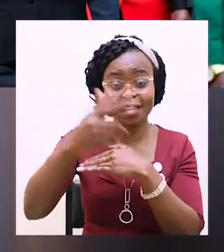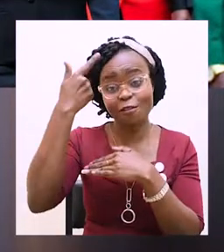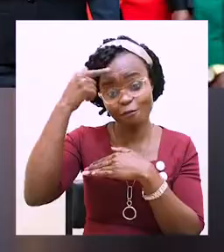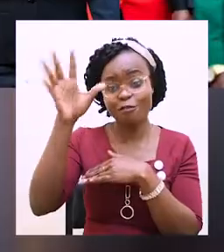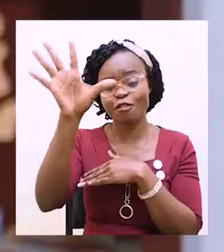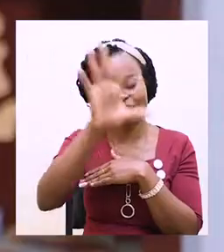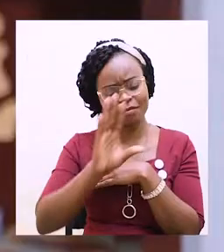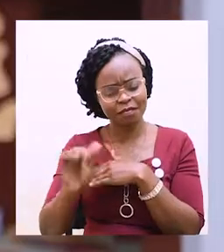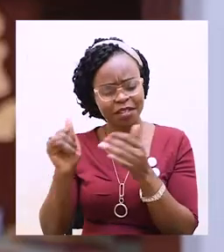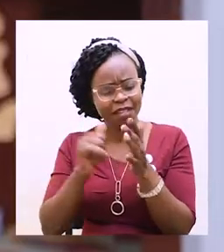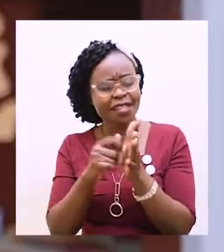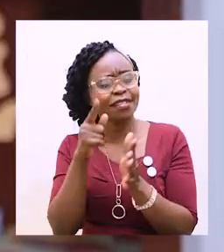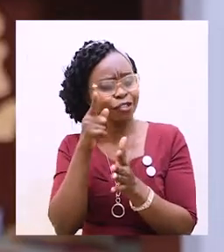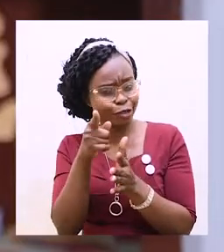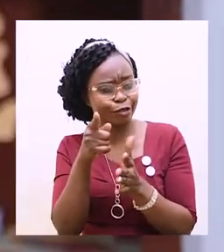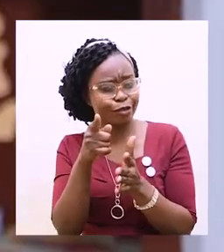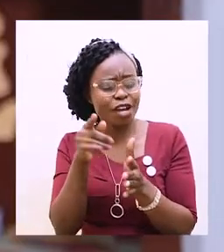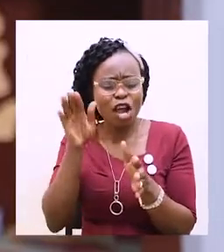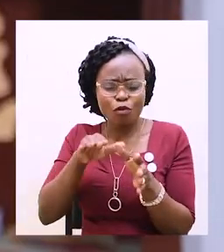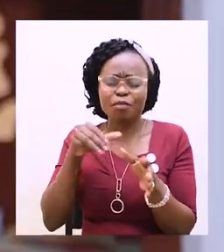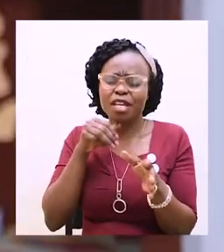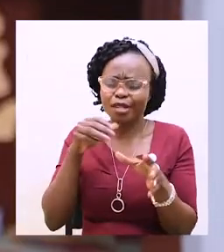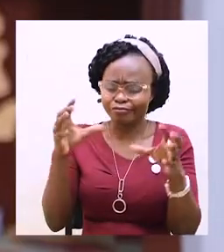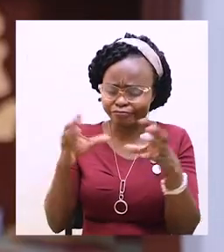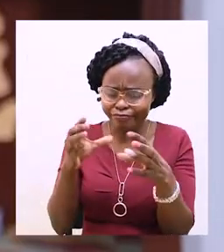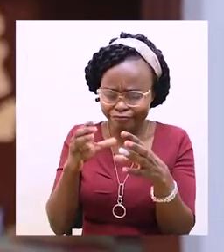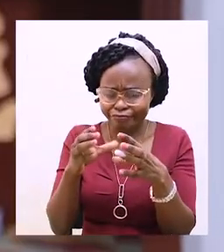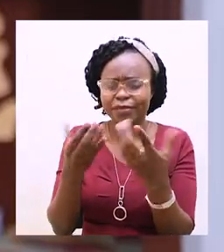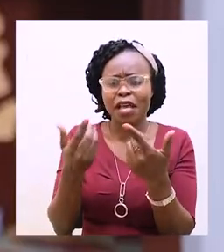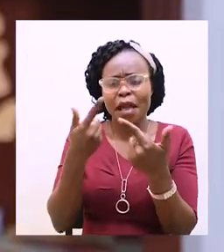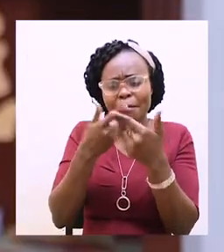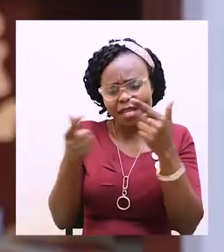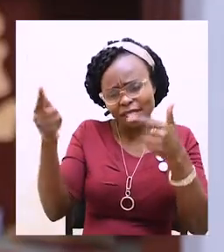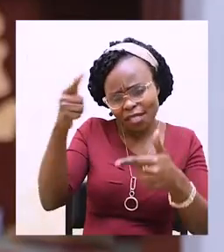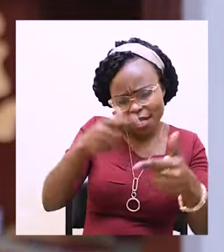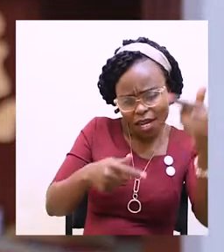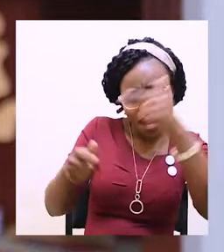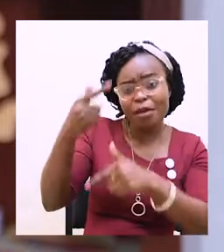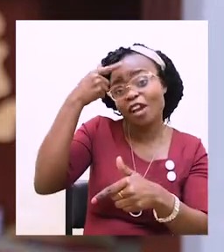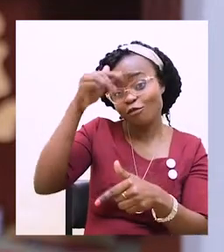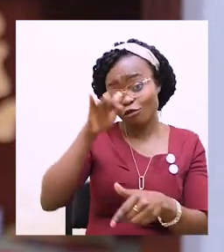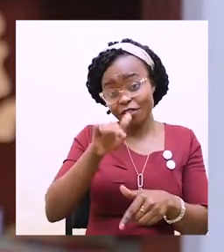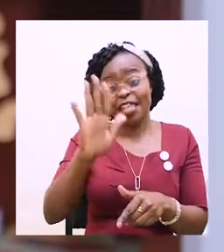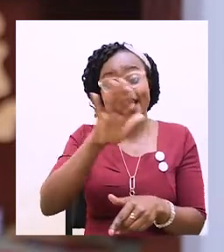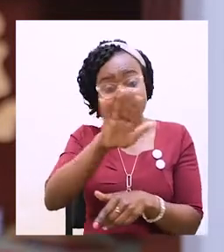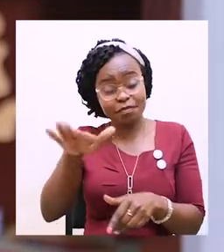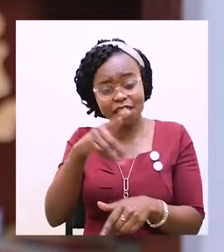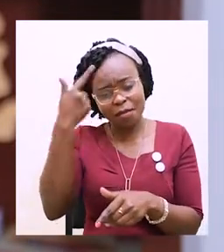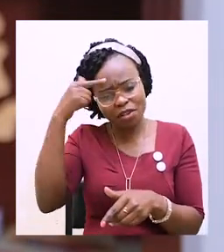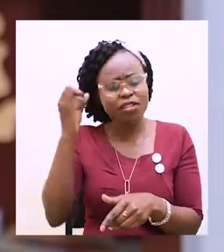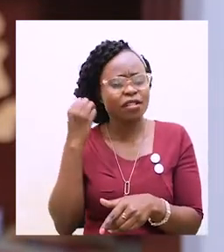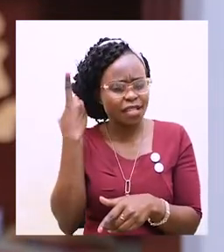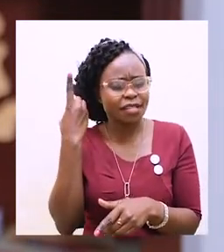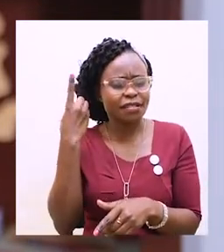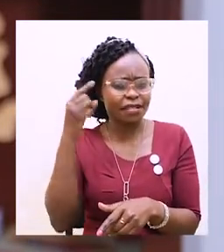for Africa. And that just shows that women are no longer caged in small circles. Women are coming out to occupy their space because they have an